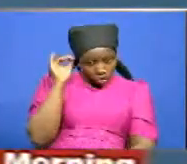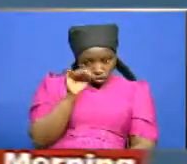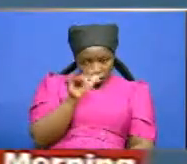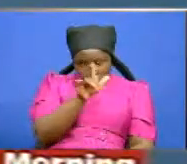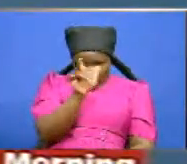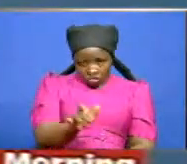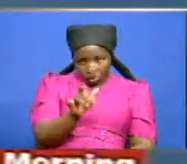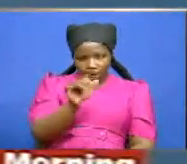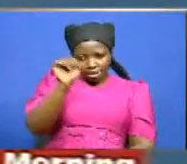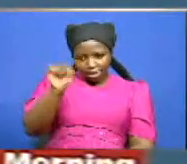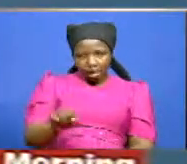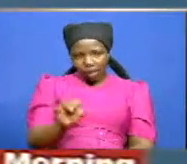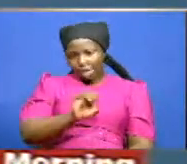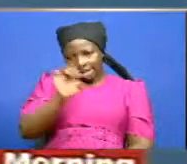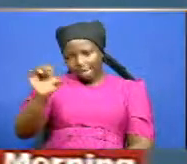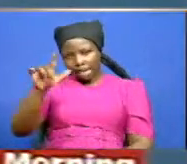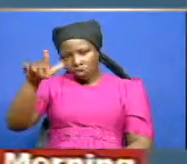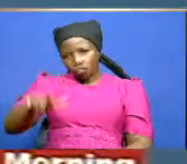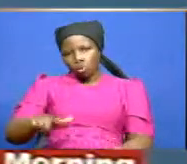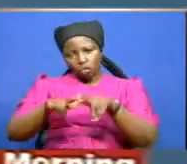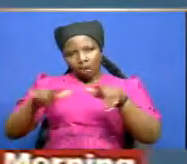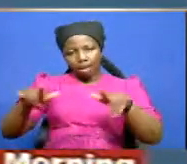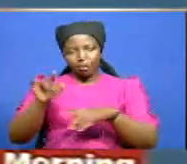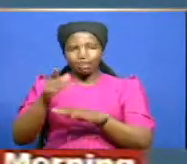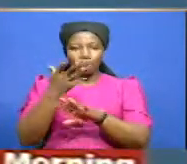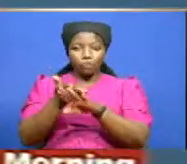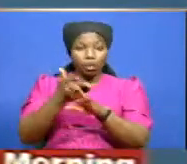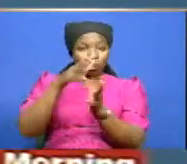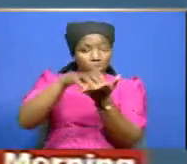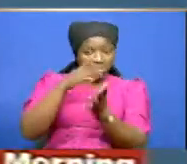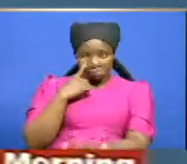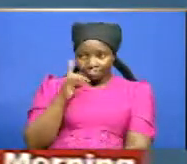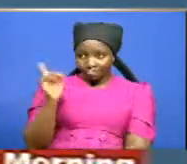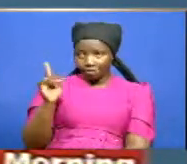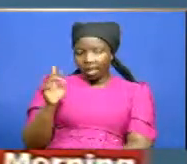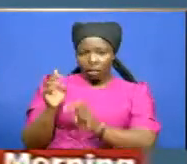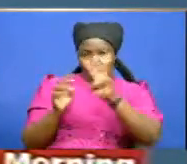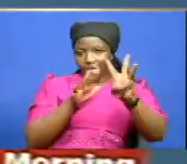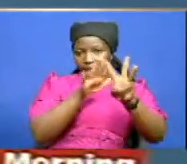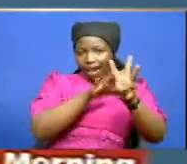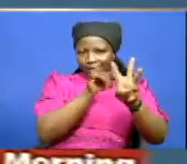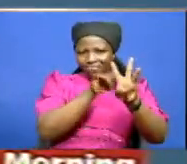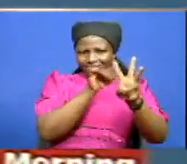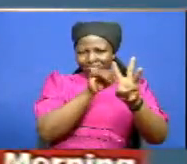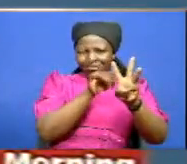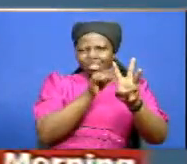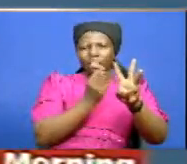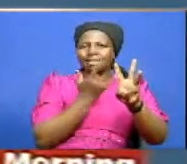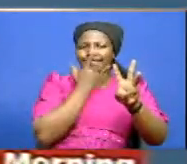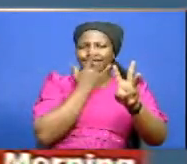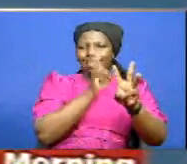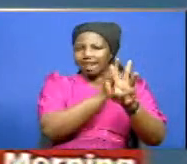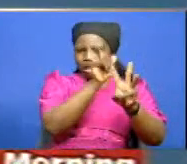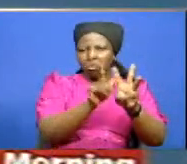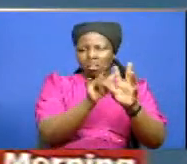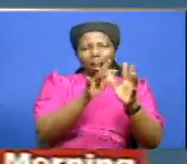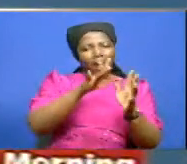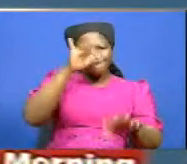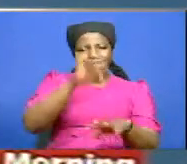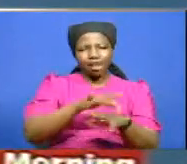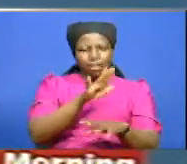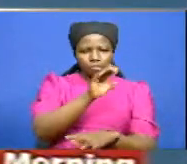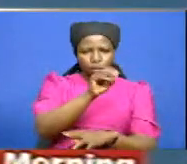the southeastern lowlands. These wet conditions that we're seeing here over the western parts of the country and the Lake Basin region will largely affect